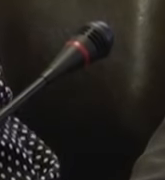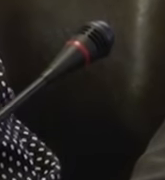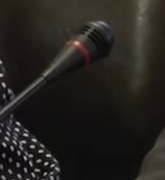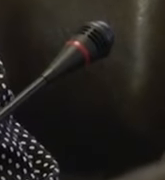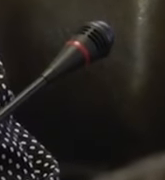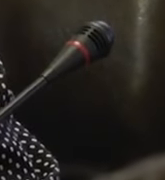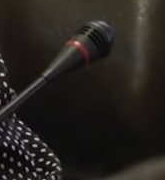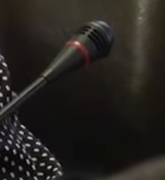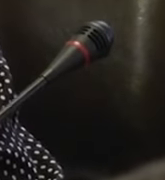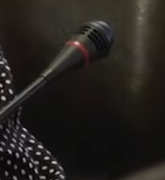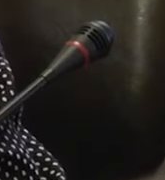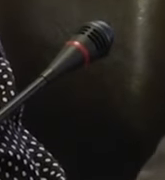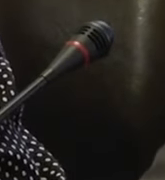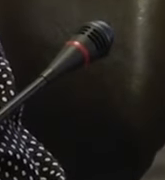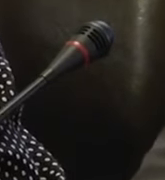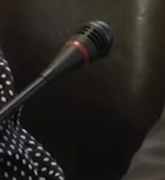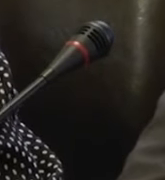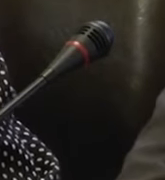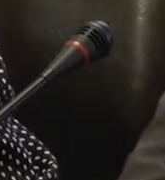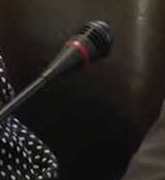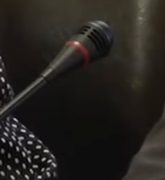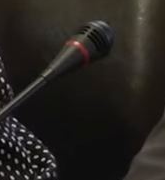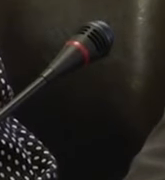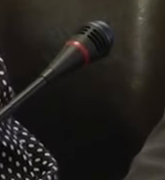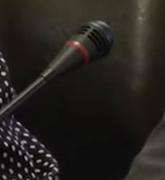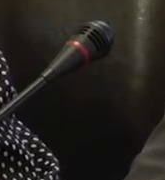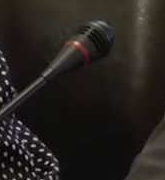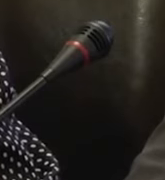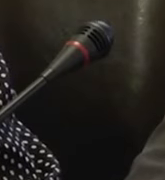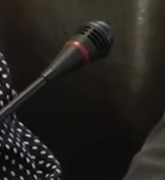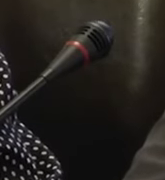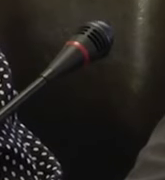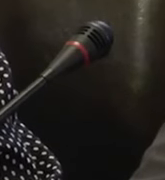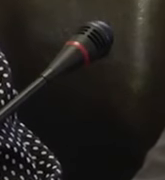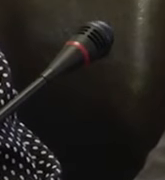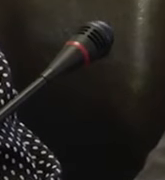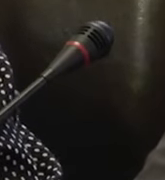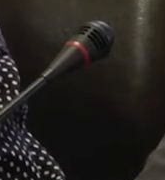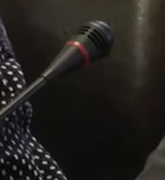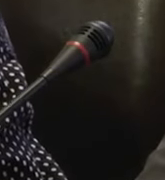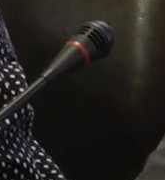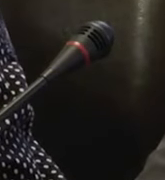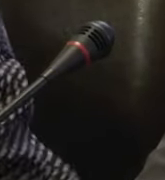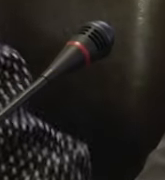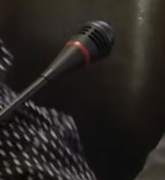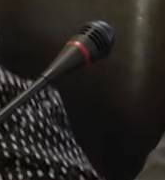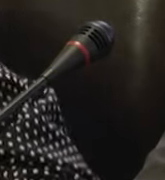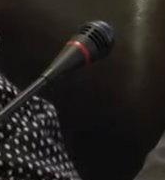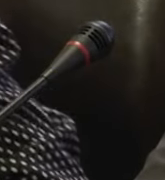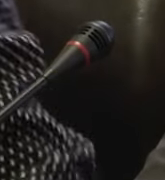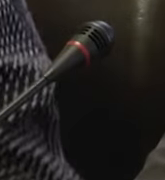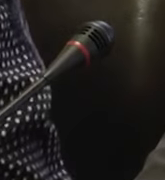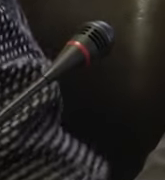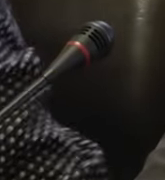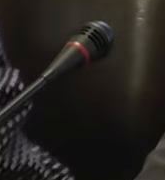state of Peru and the person of the ambassador and a state official of Peru.